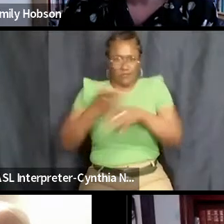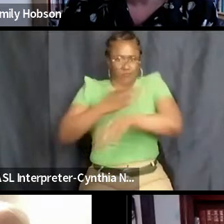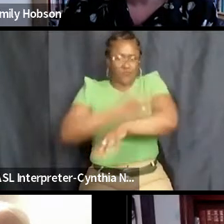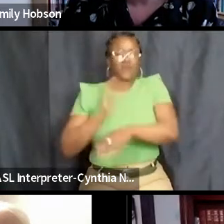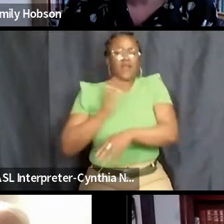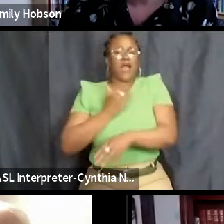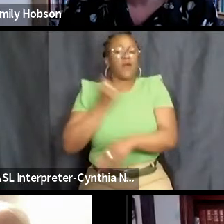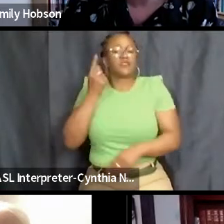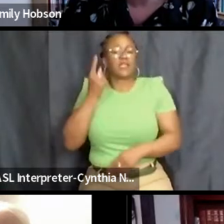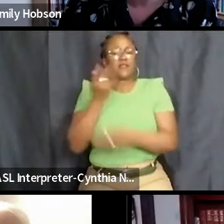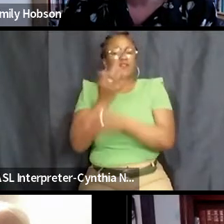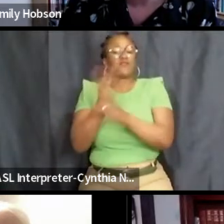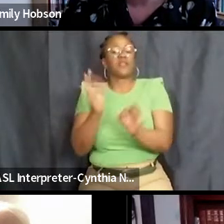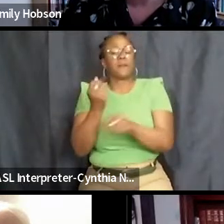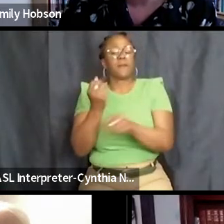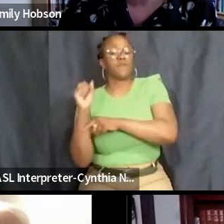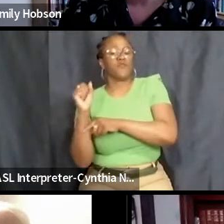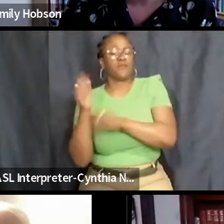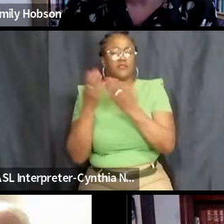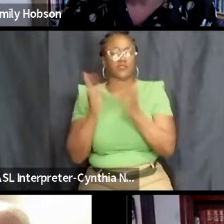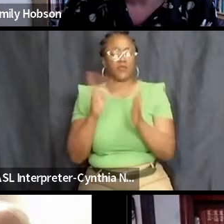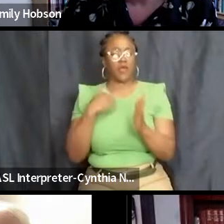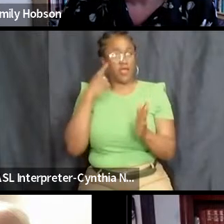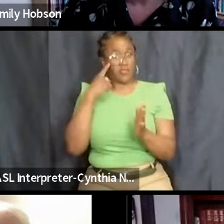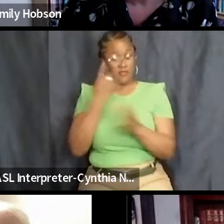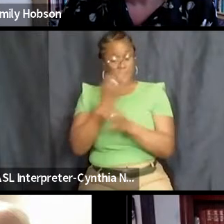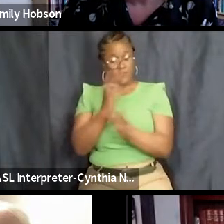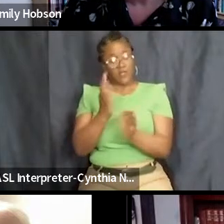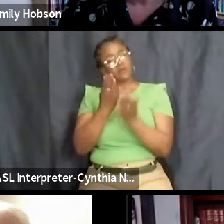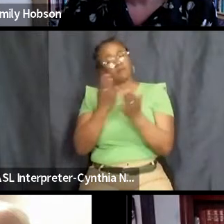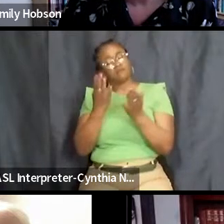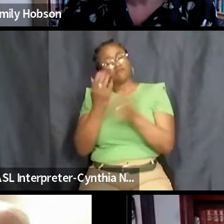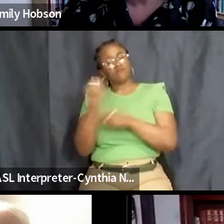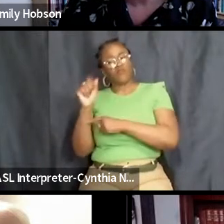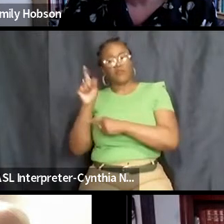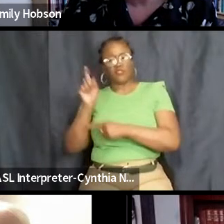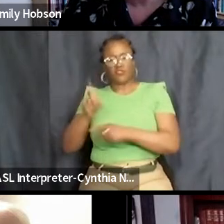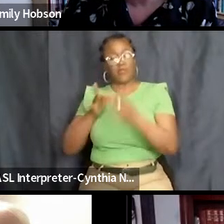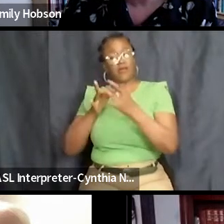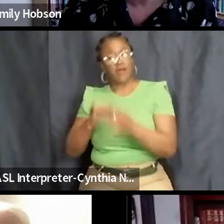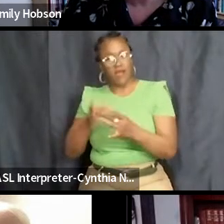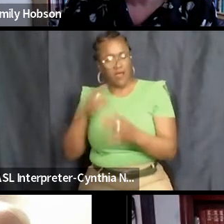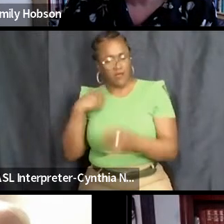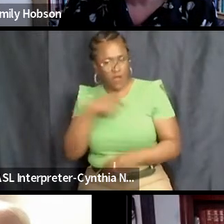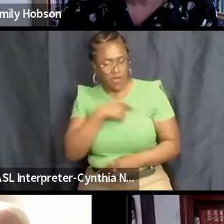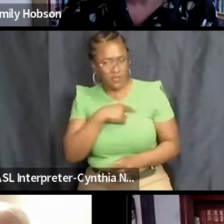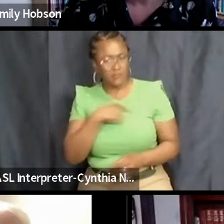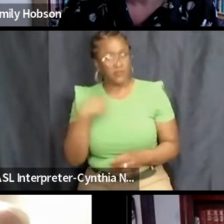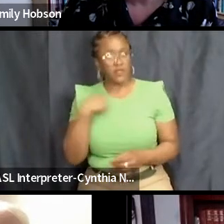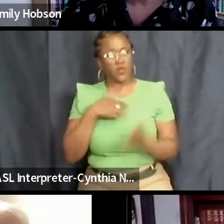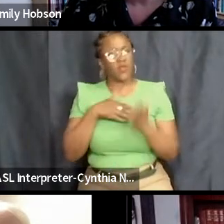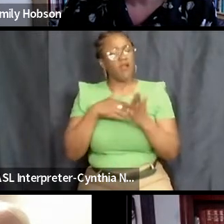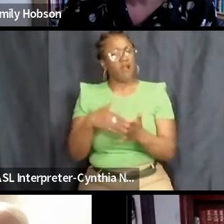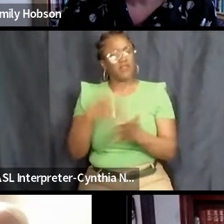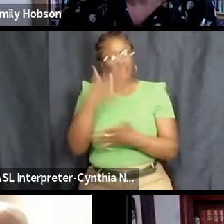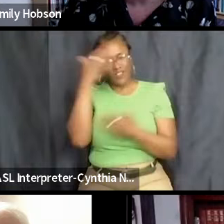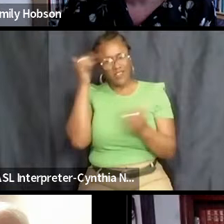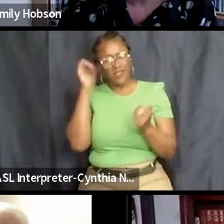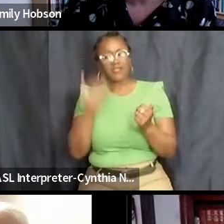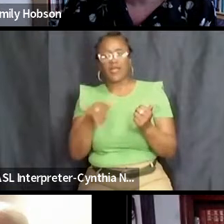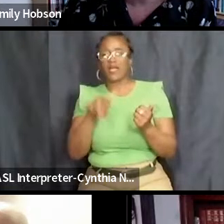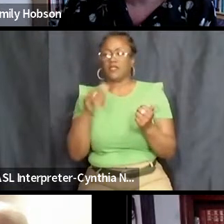the freedom movement in general. I mean, I think that the freedom movement can and should be a guide for us. And we often forget that it